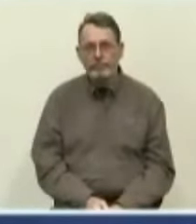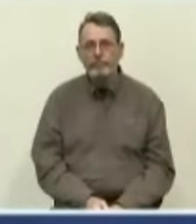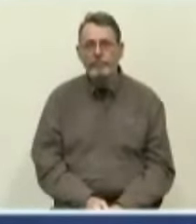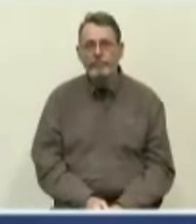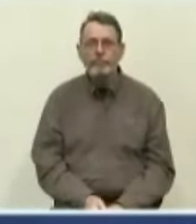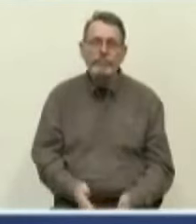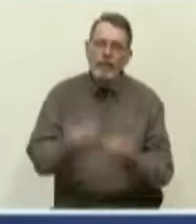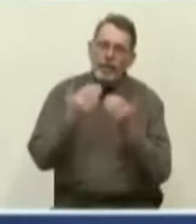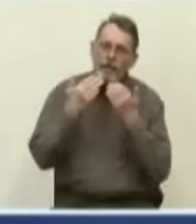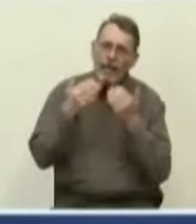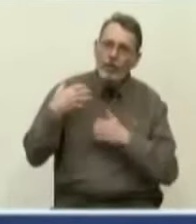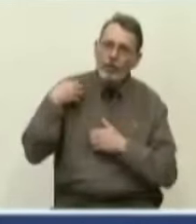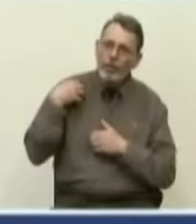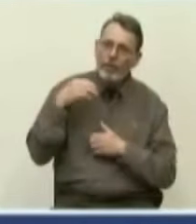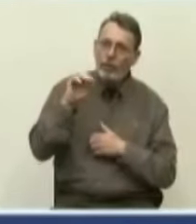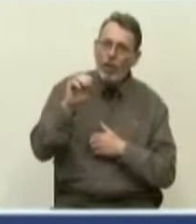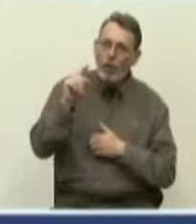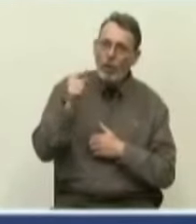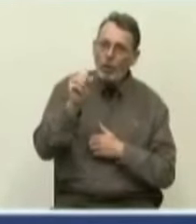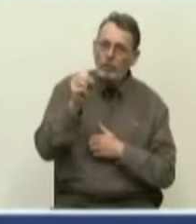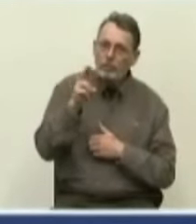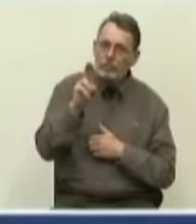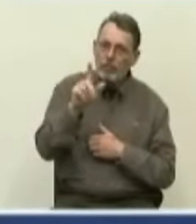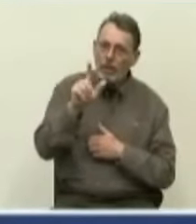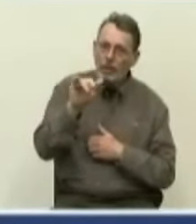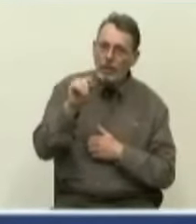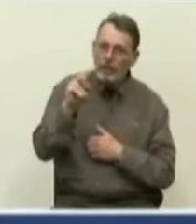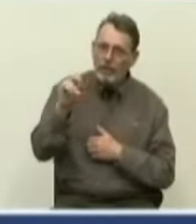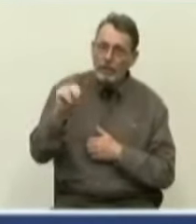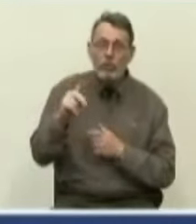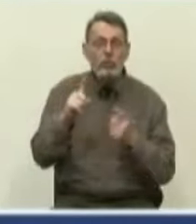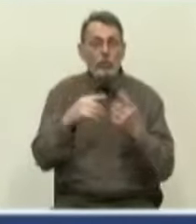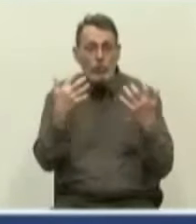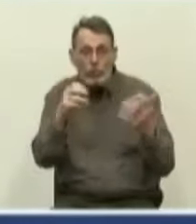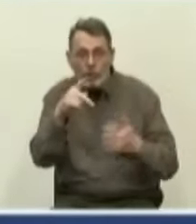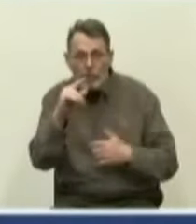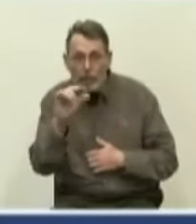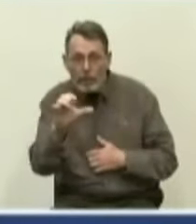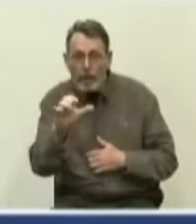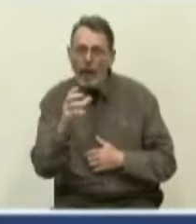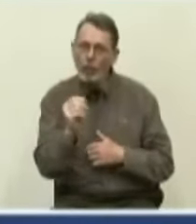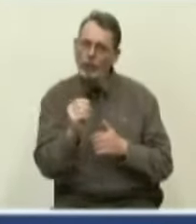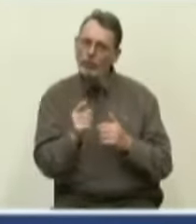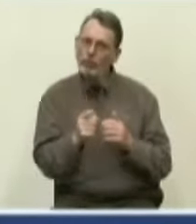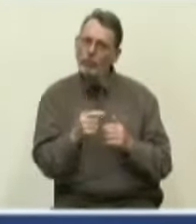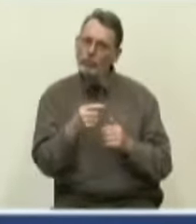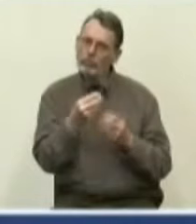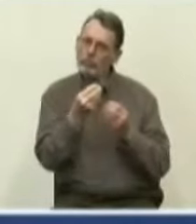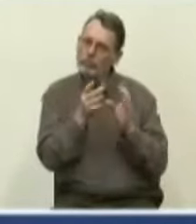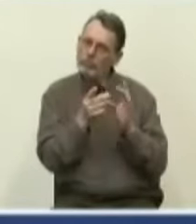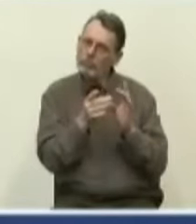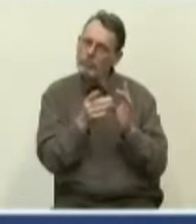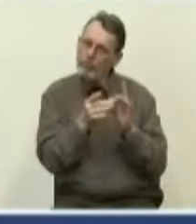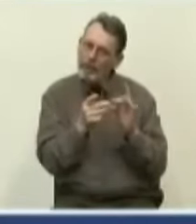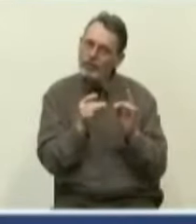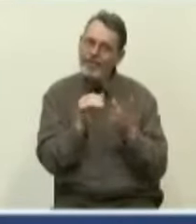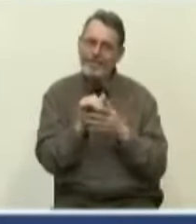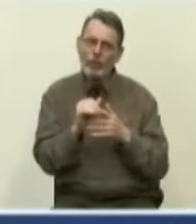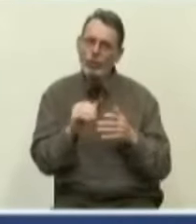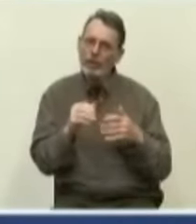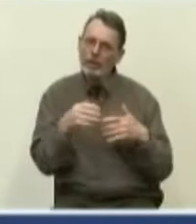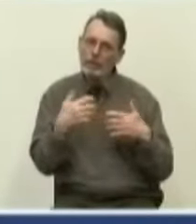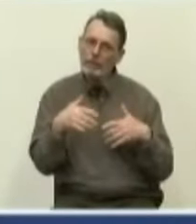Thank you, Commander O'Sullivan. To the public, I'd like to point out that we take feedback very